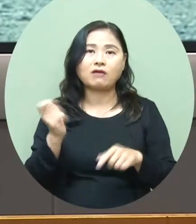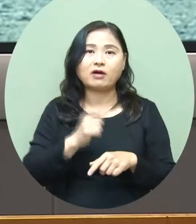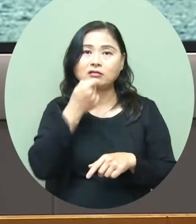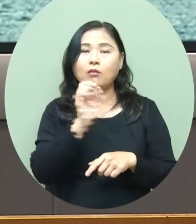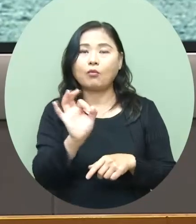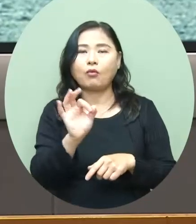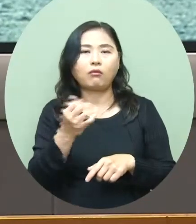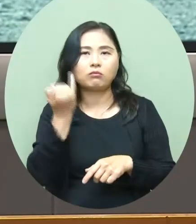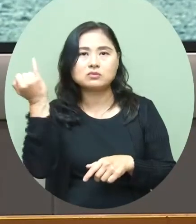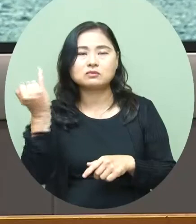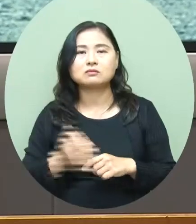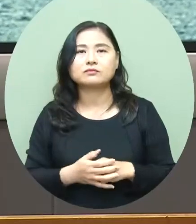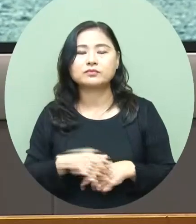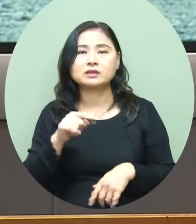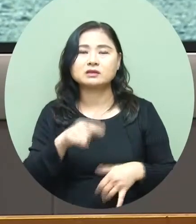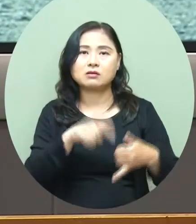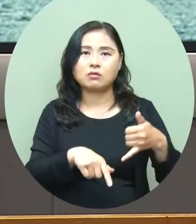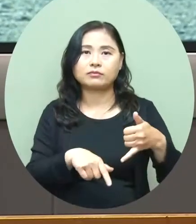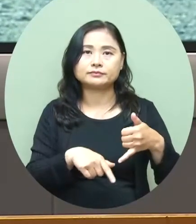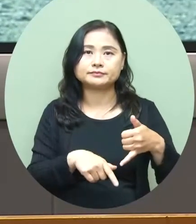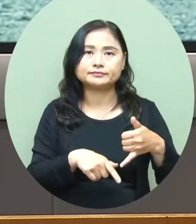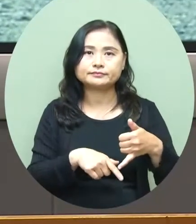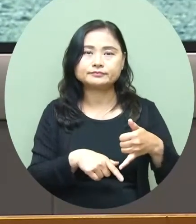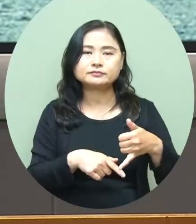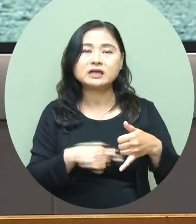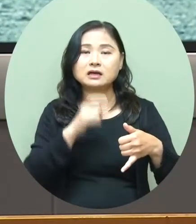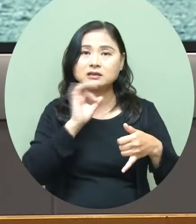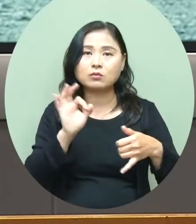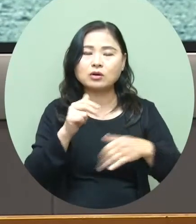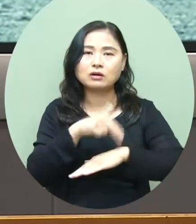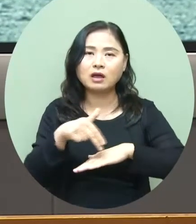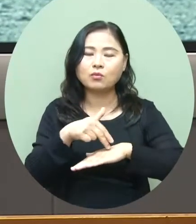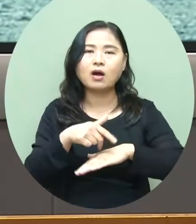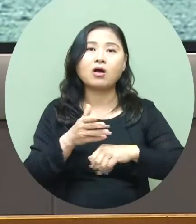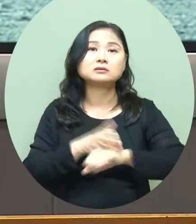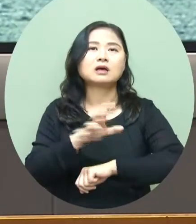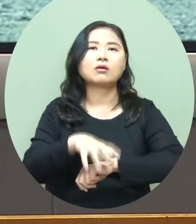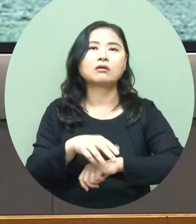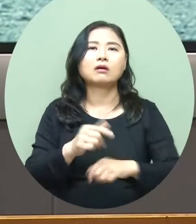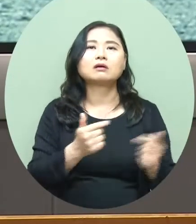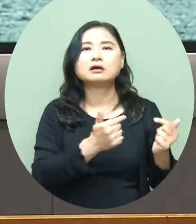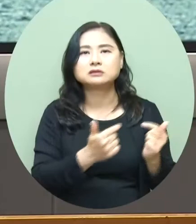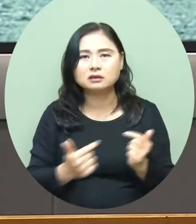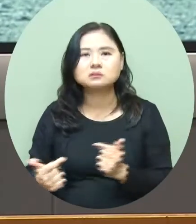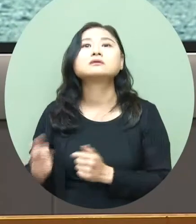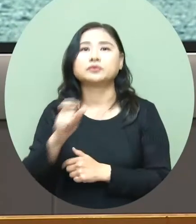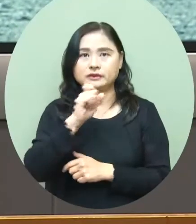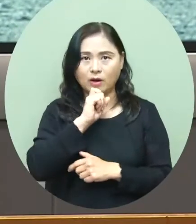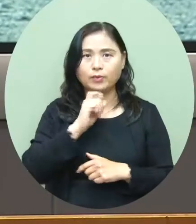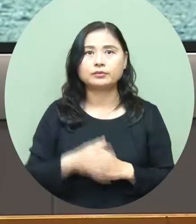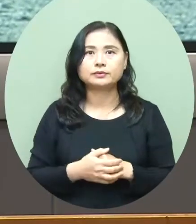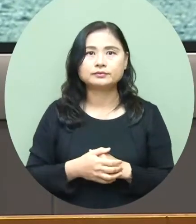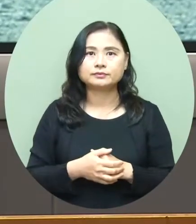people have no symptoms. They wouldn't have known they were infected were it not for the RT test. They have been there with or without the